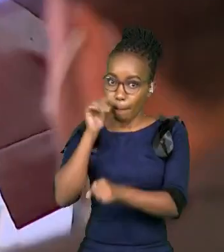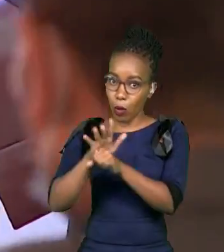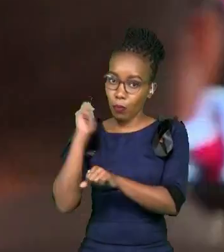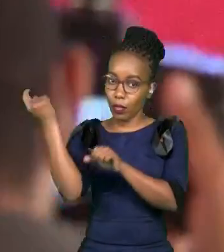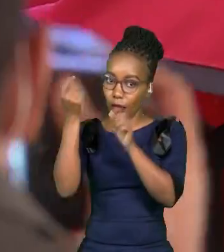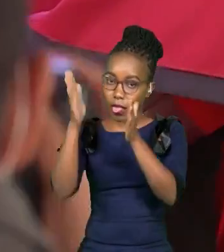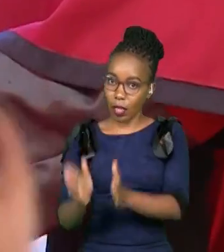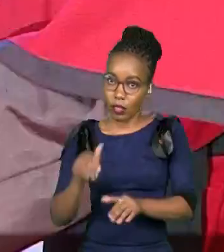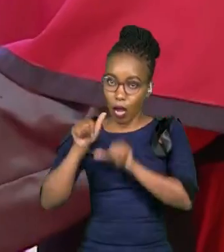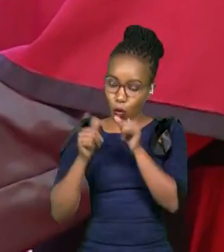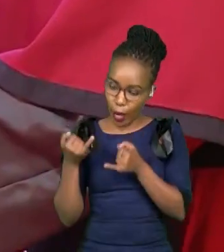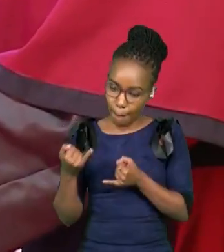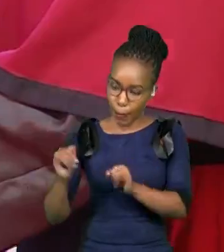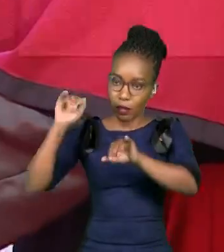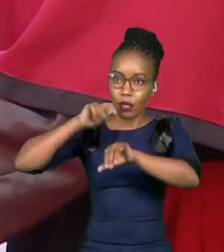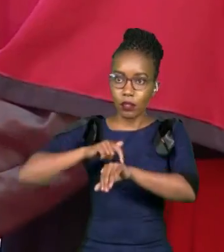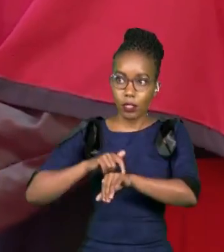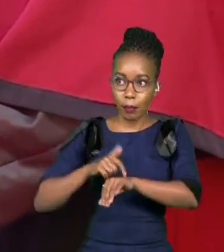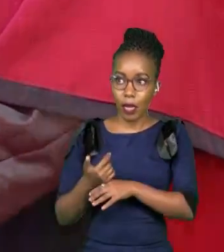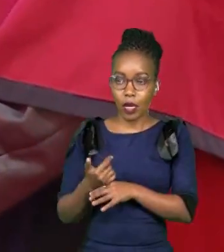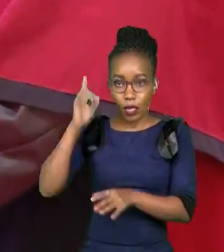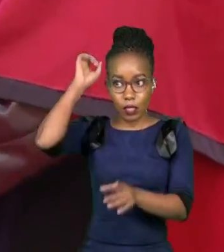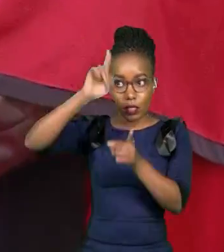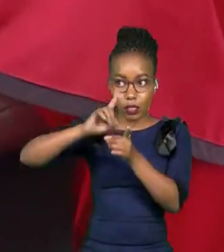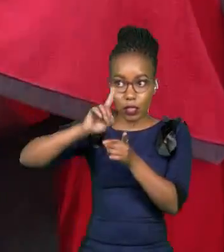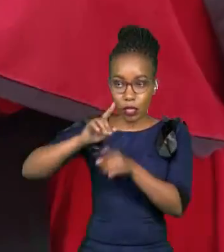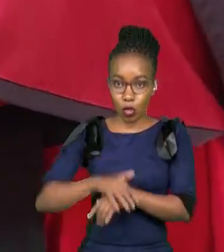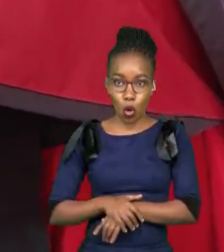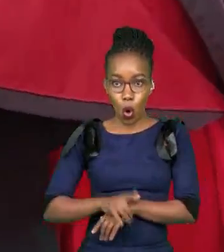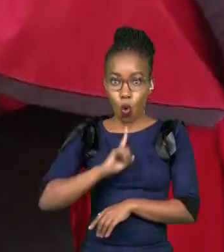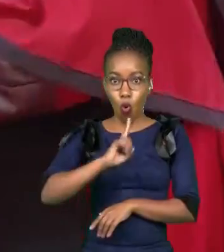of independence during dispensing of judgment as directed